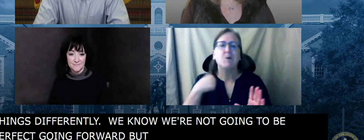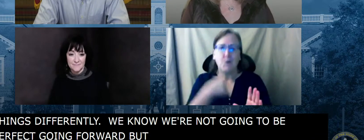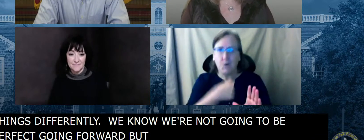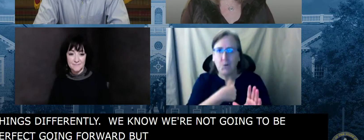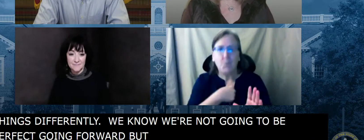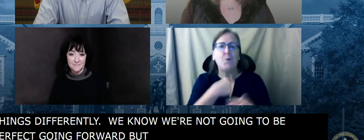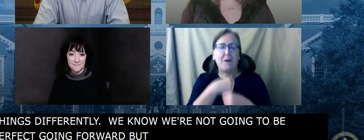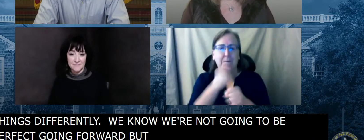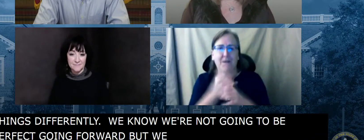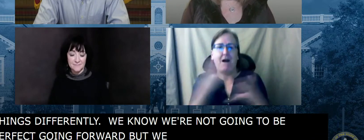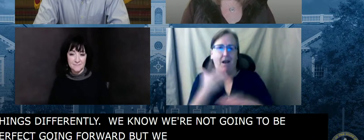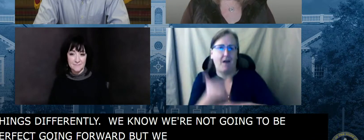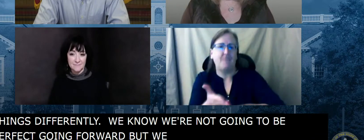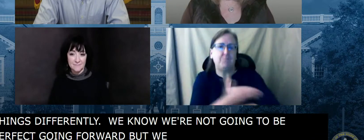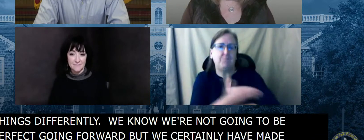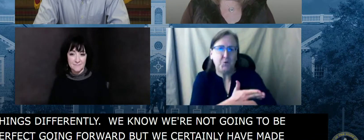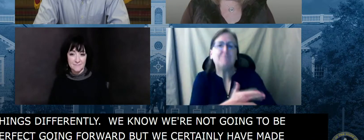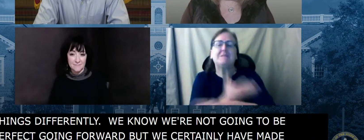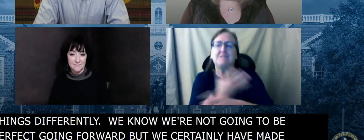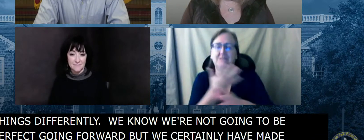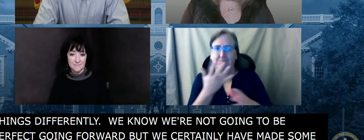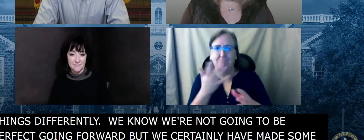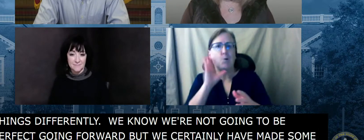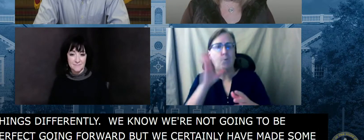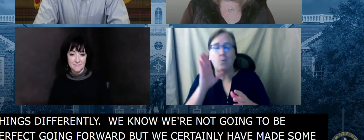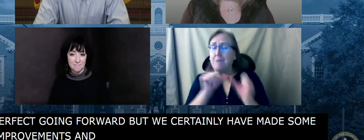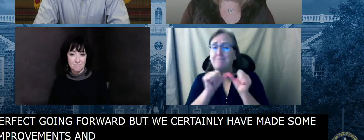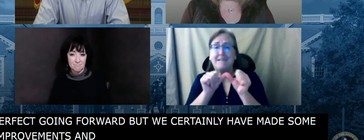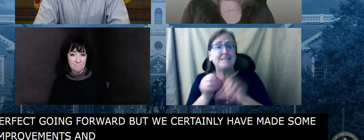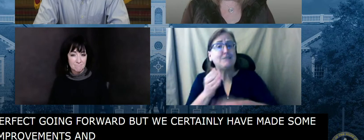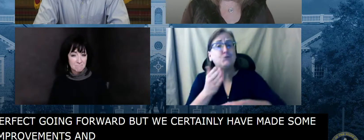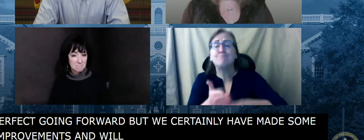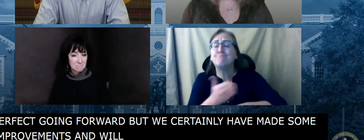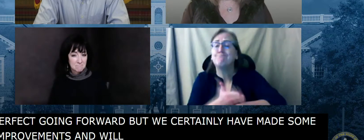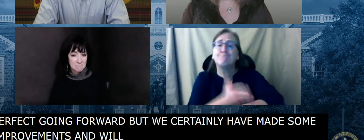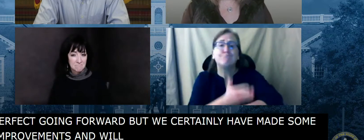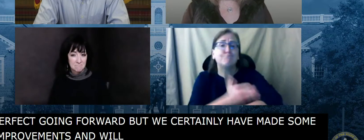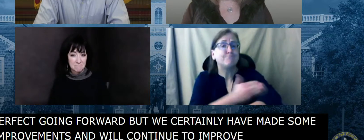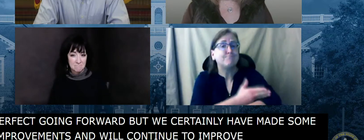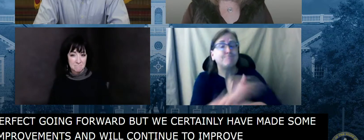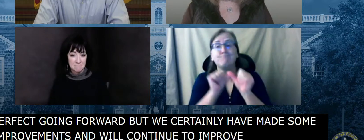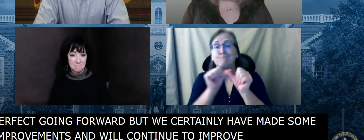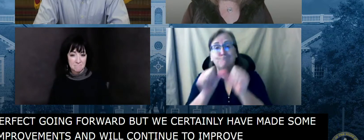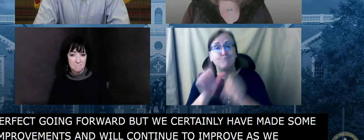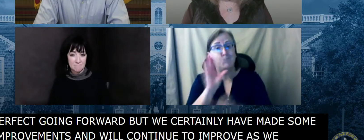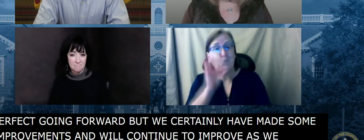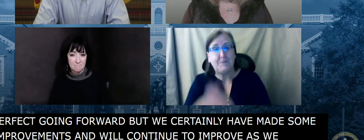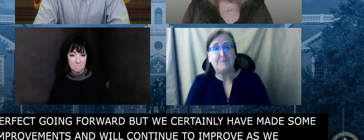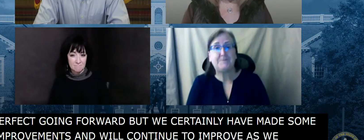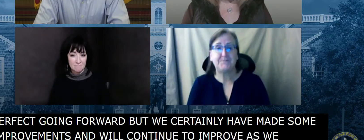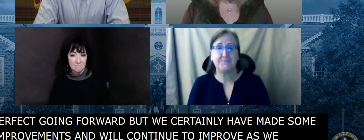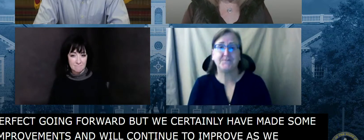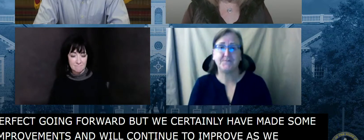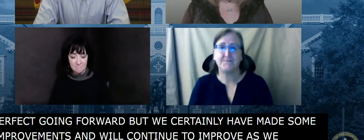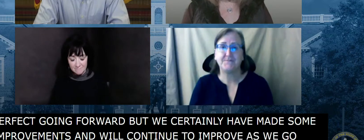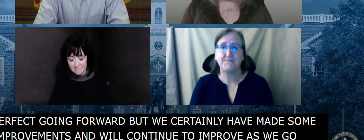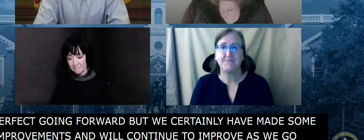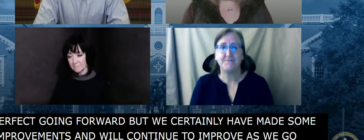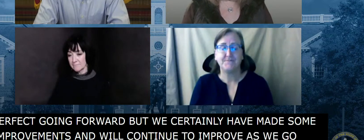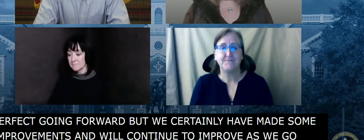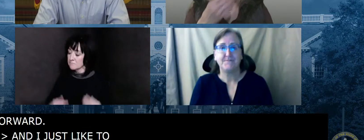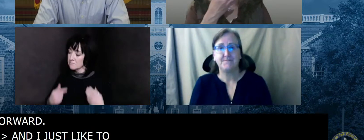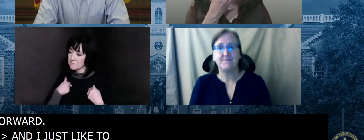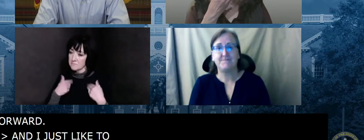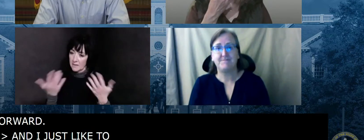made some improvements and will continue to improve as we go forward. And I'd just like to, as governor,